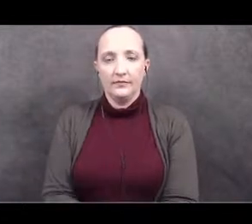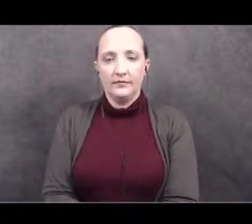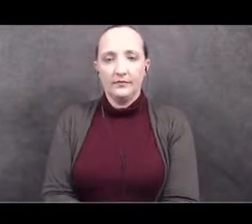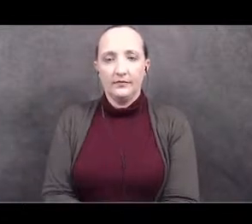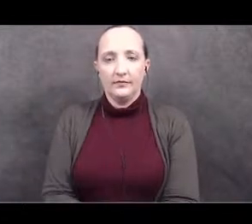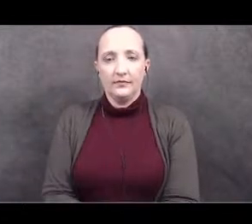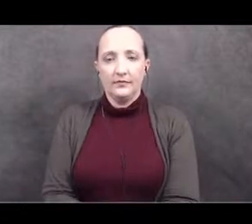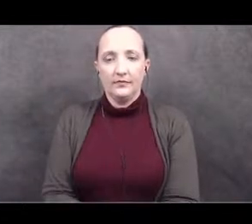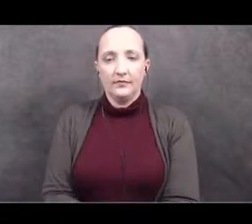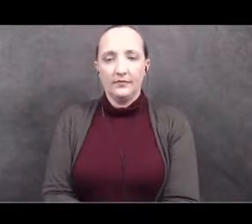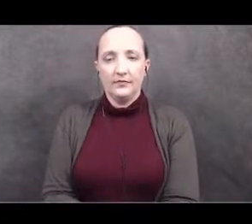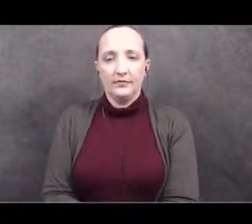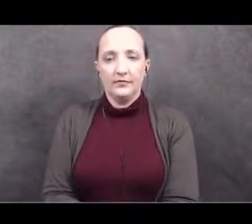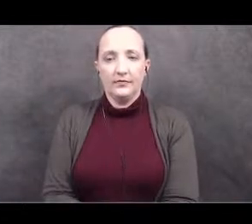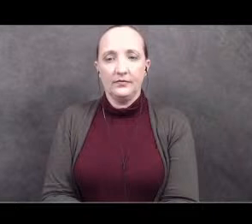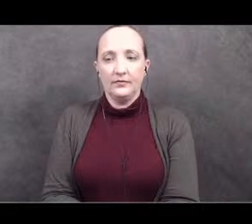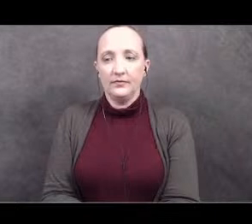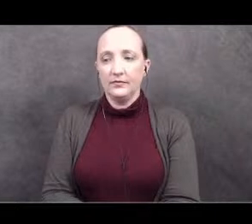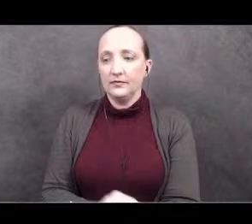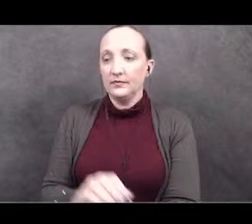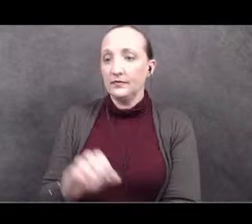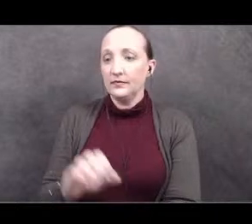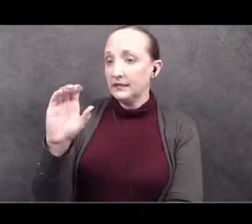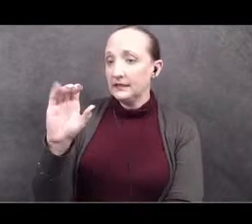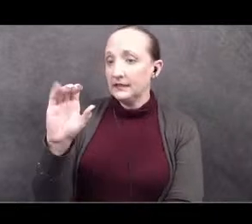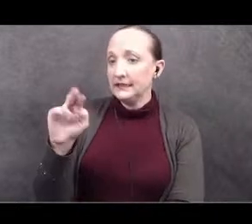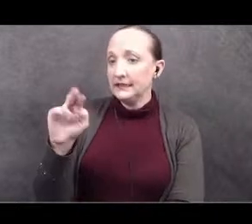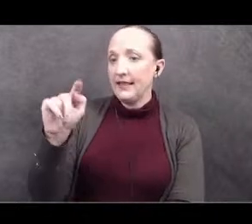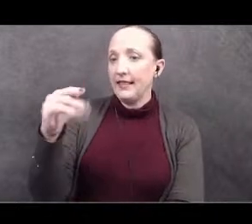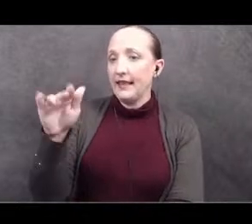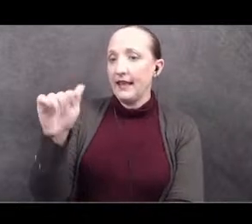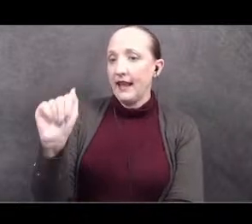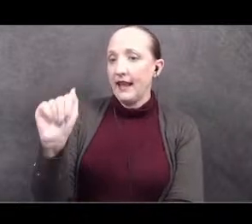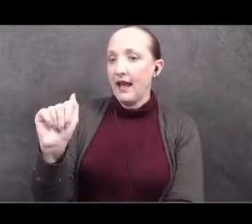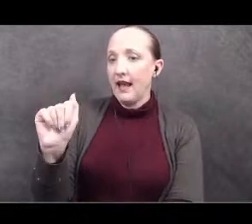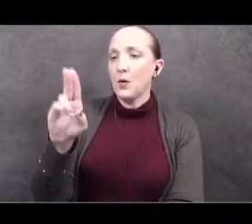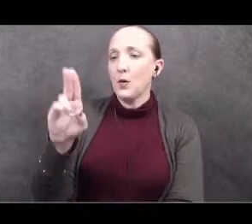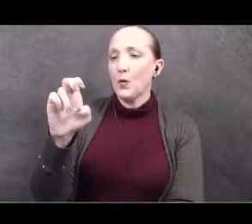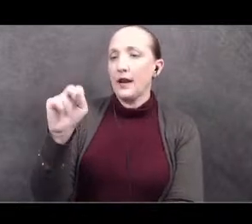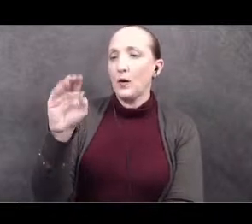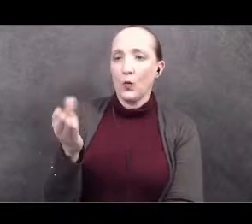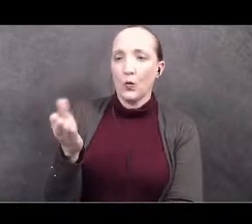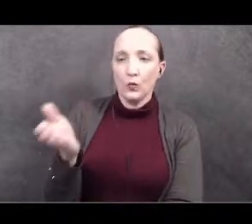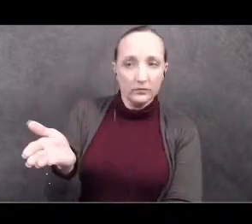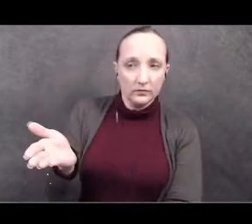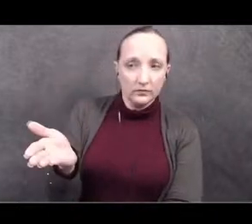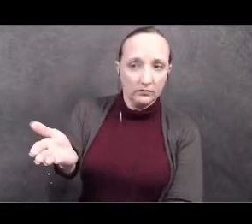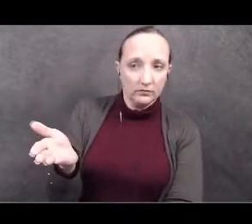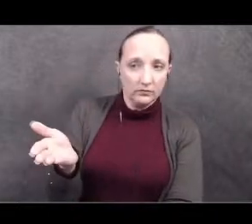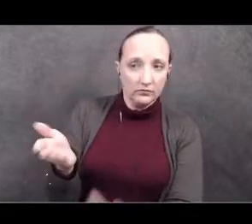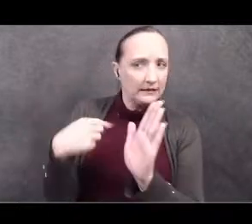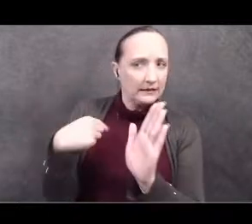over Miss Cynthia Bueno not sure if you're muted